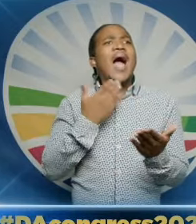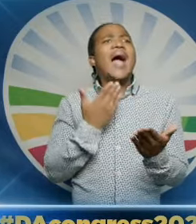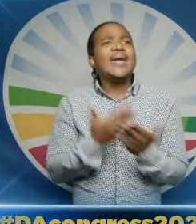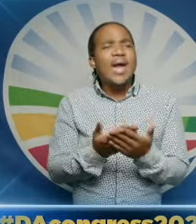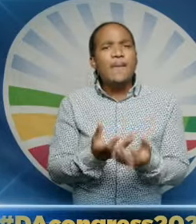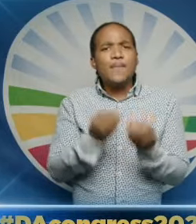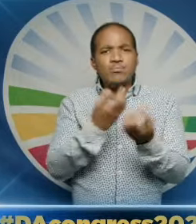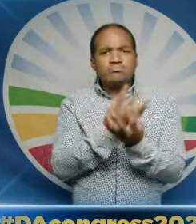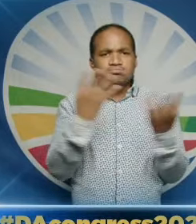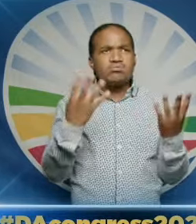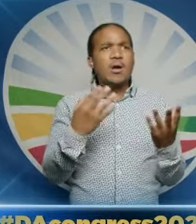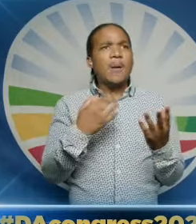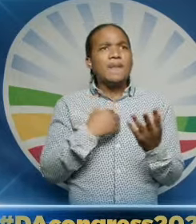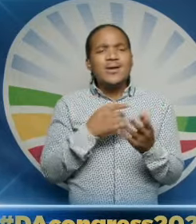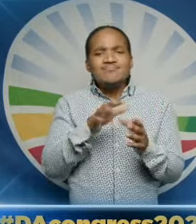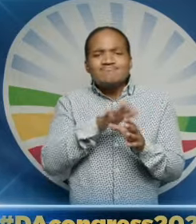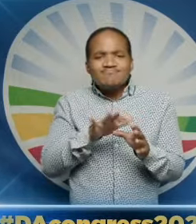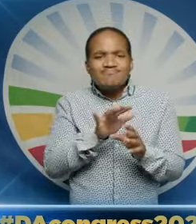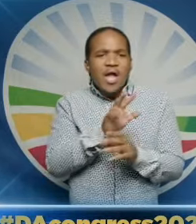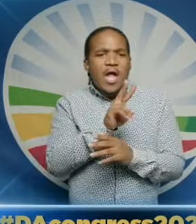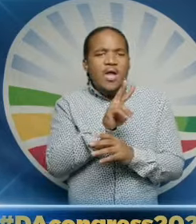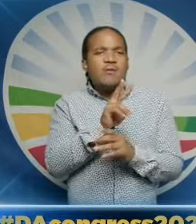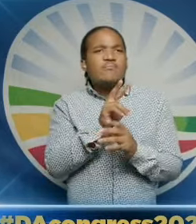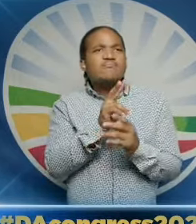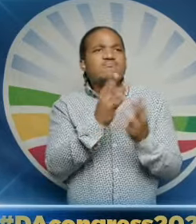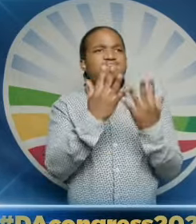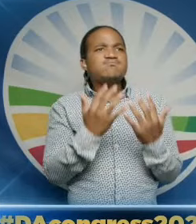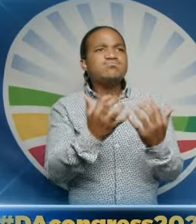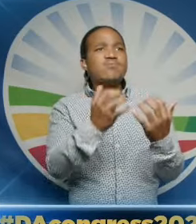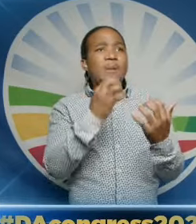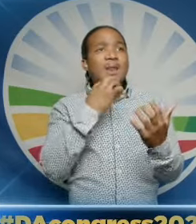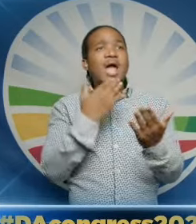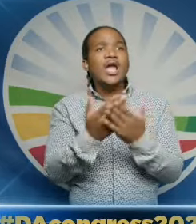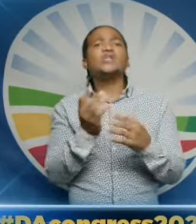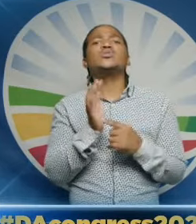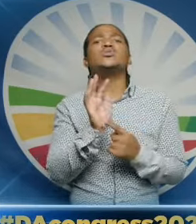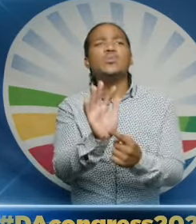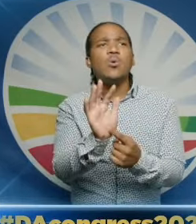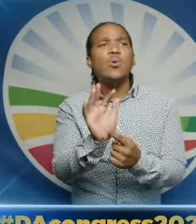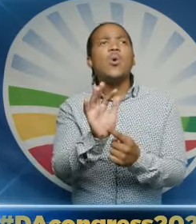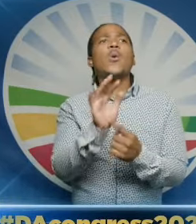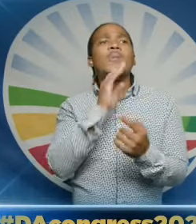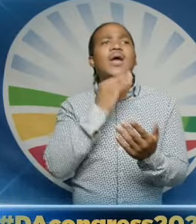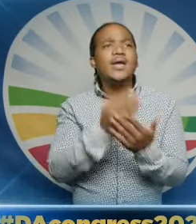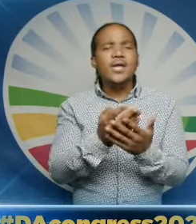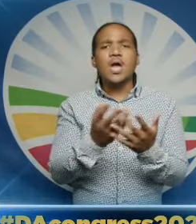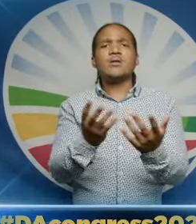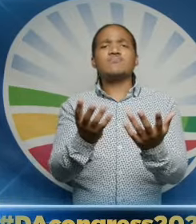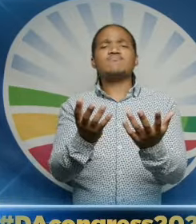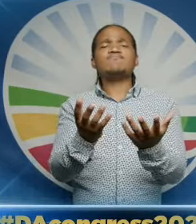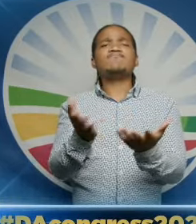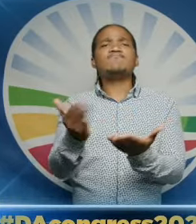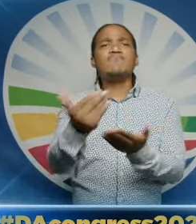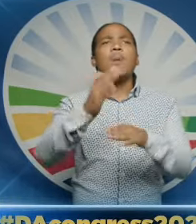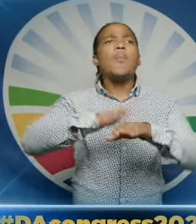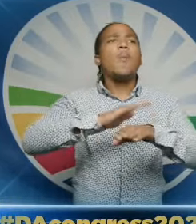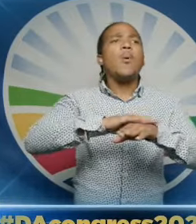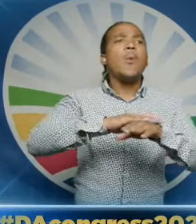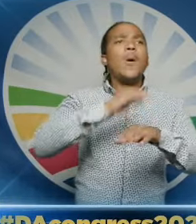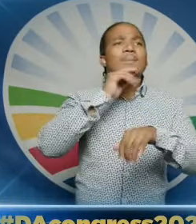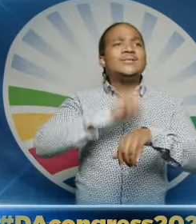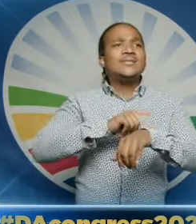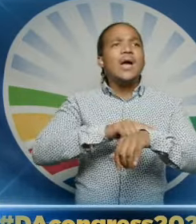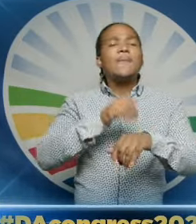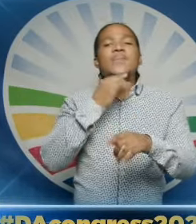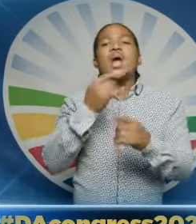you bite-sized news, and in a bite-sized way, in a way that you can consume easily. The point I'm trying to make by